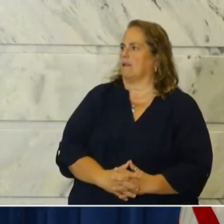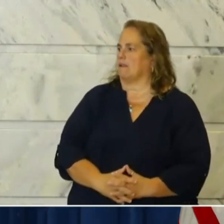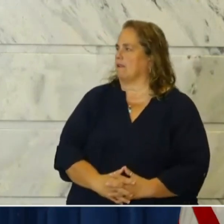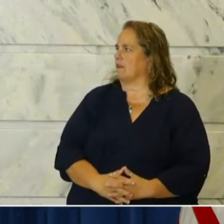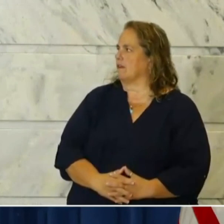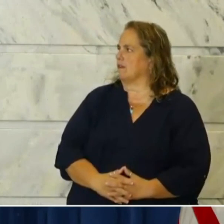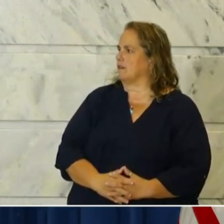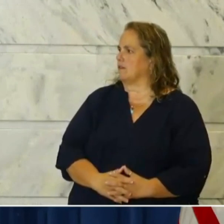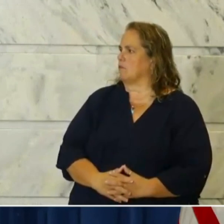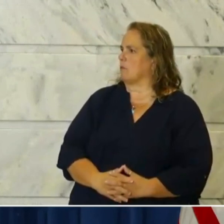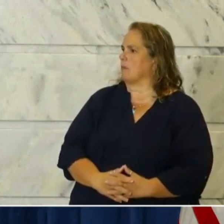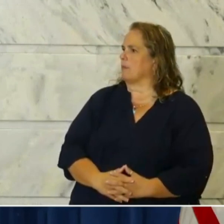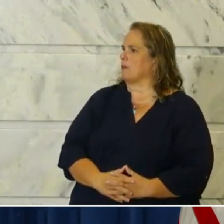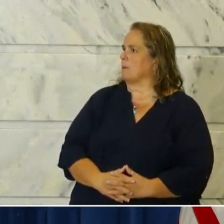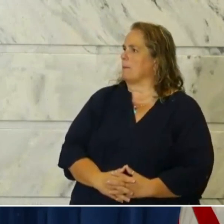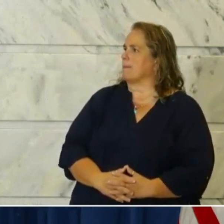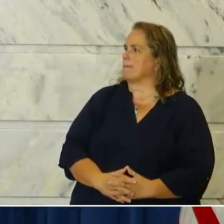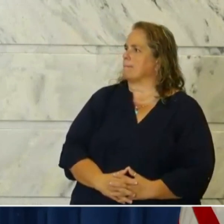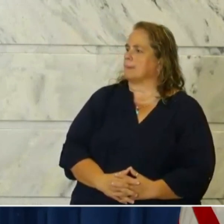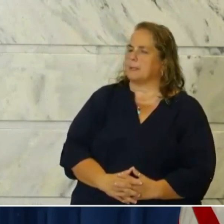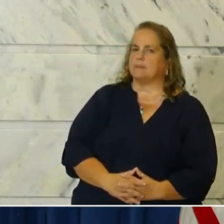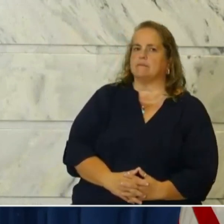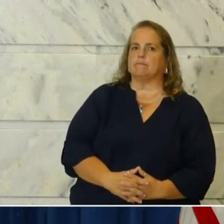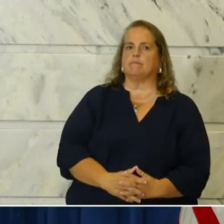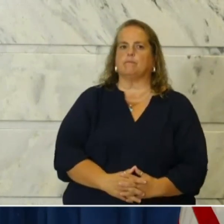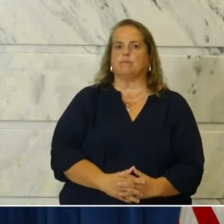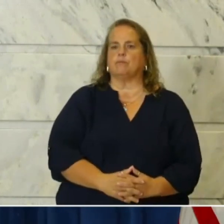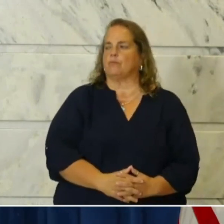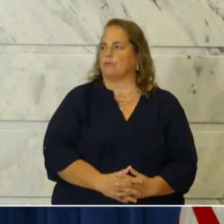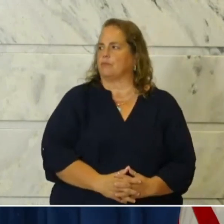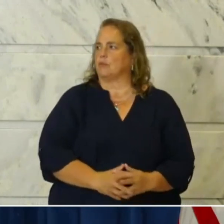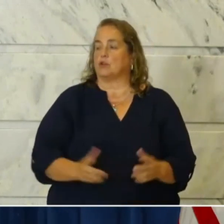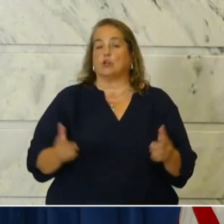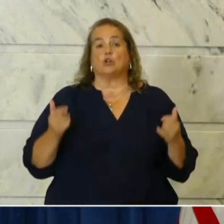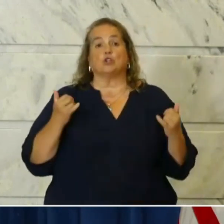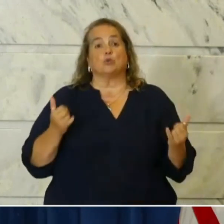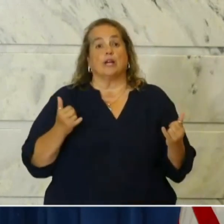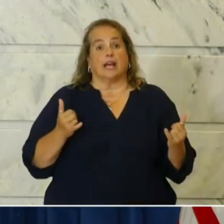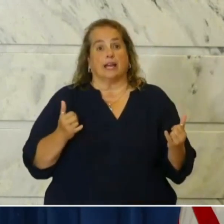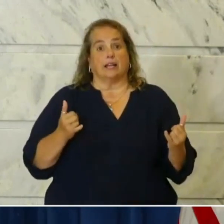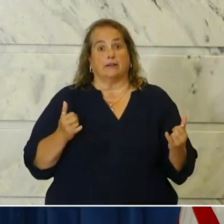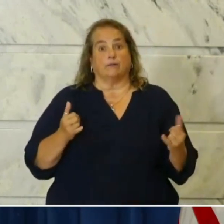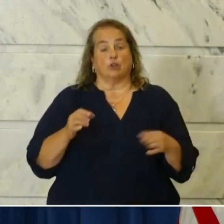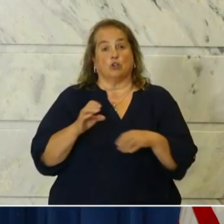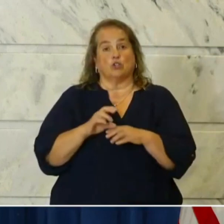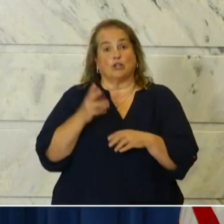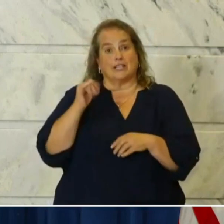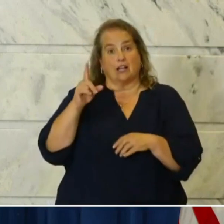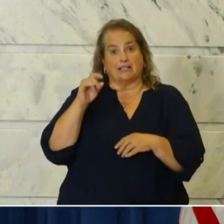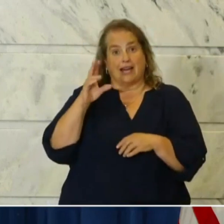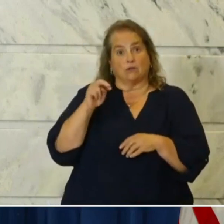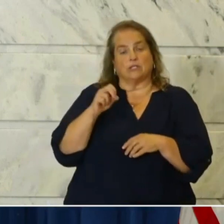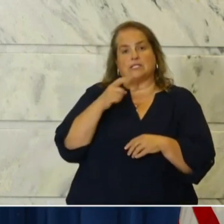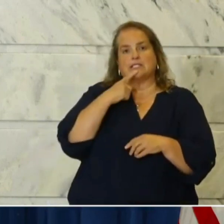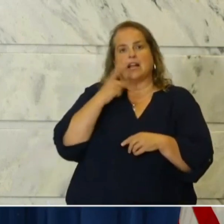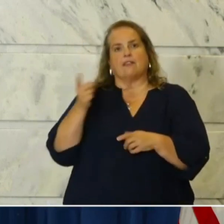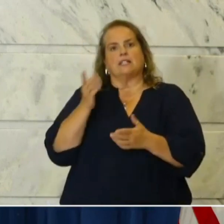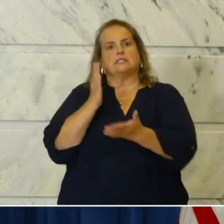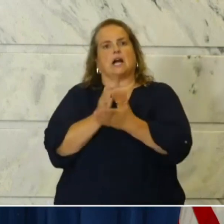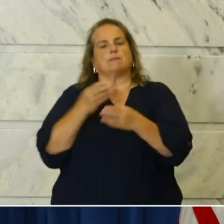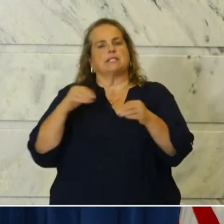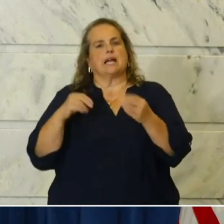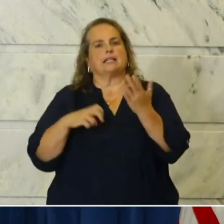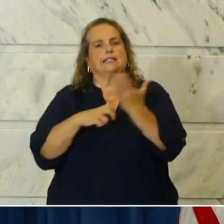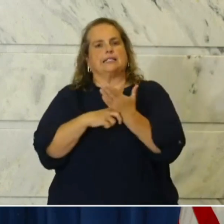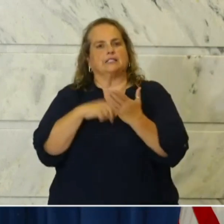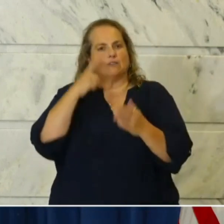I'll come back. Yeah. Governor, today, Churchill stopped selling some tickets to the Derby. Two-part question.